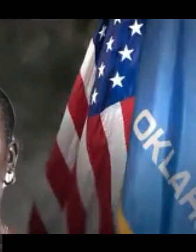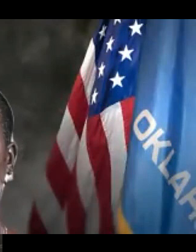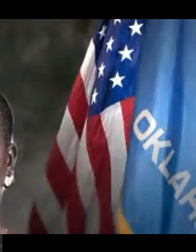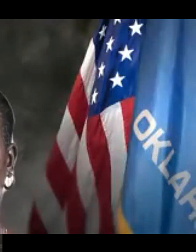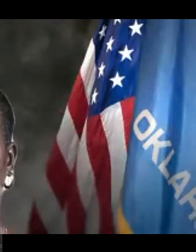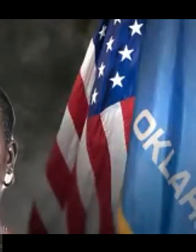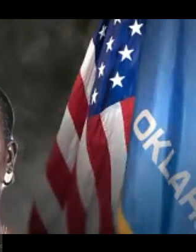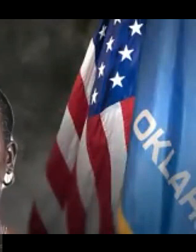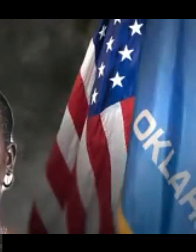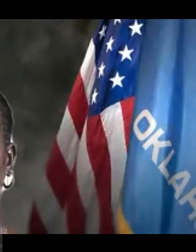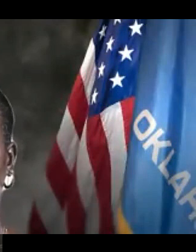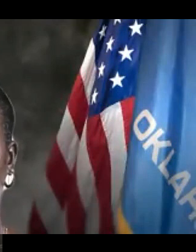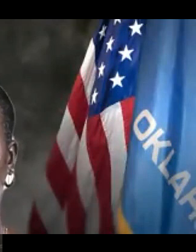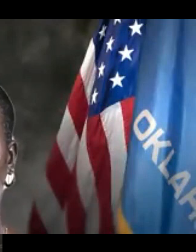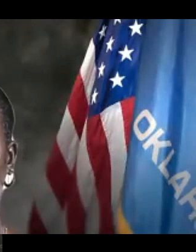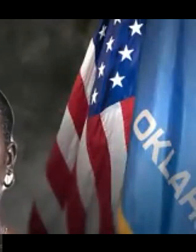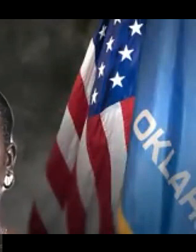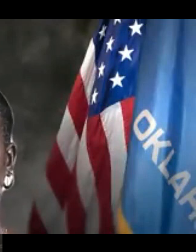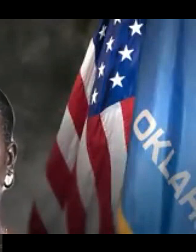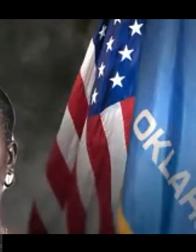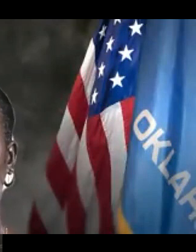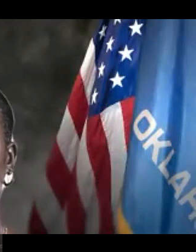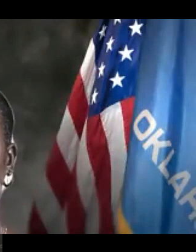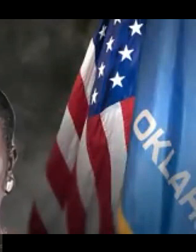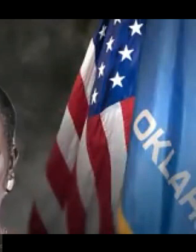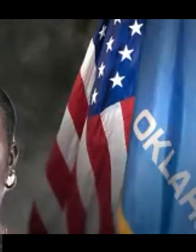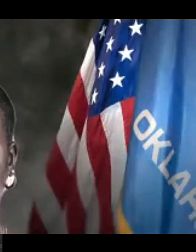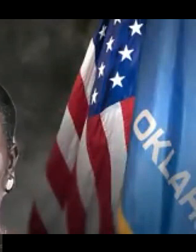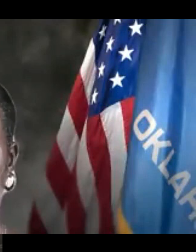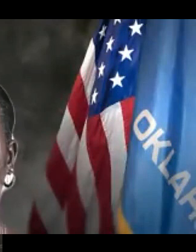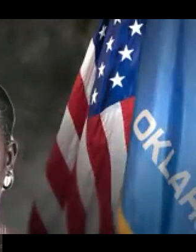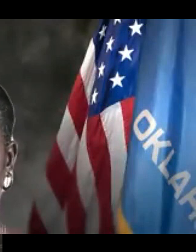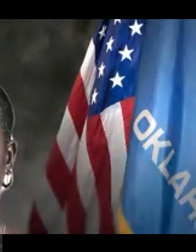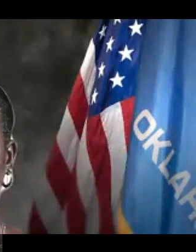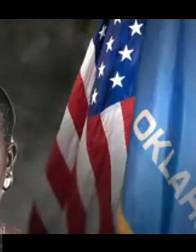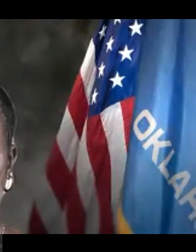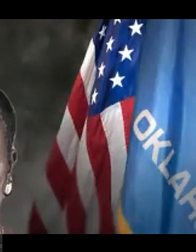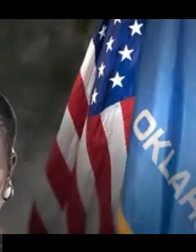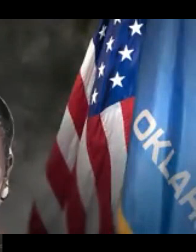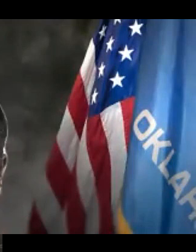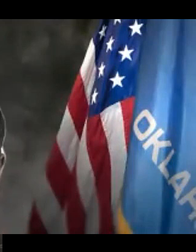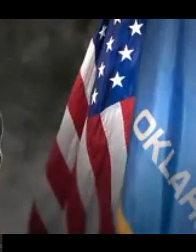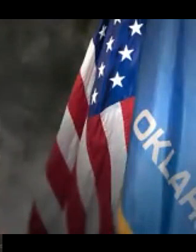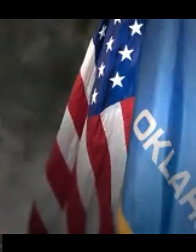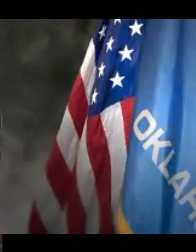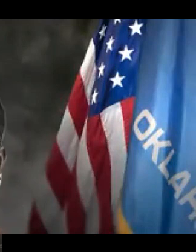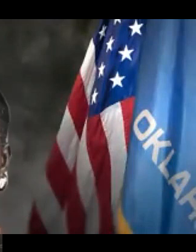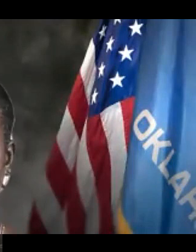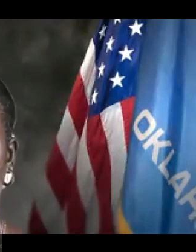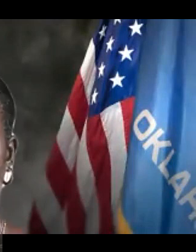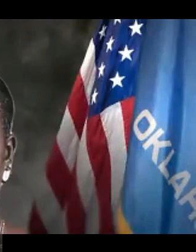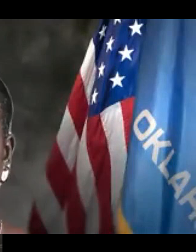And so our job is to get outcomes, not to necessarily see the client. Of course, you have to see the client to get paid that. But